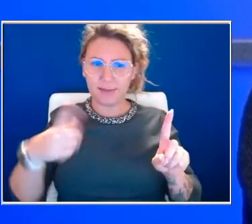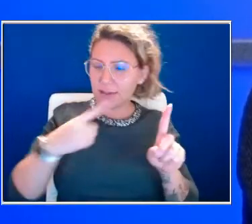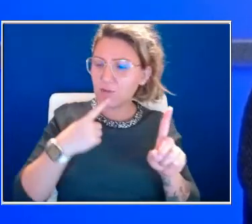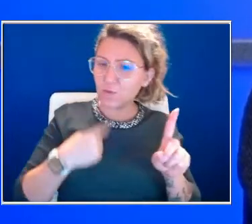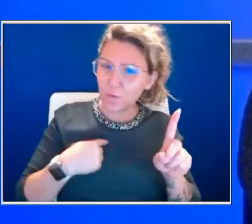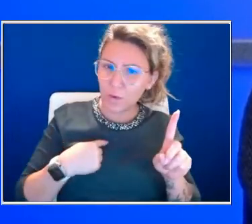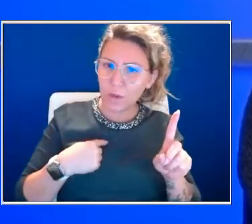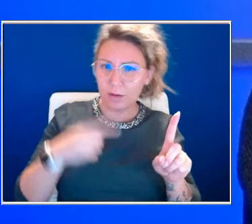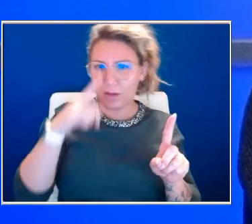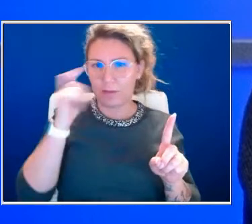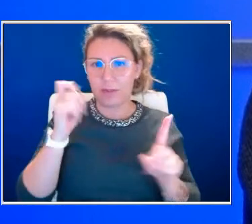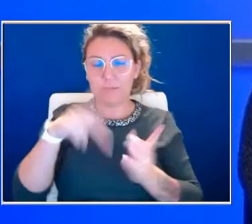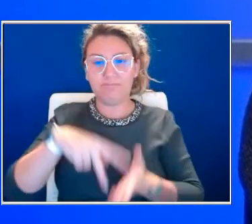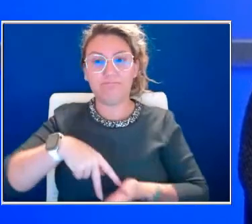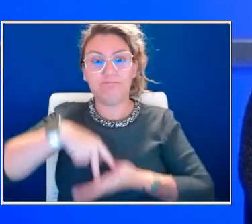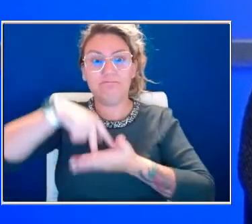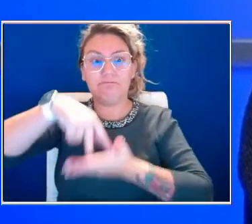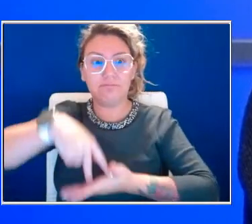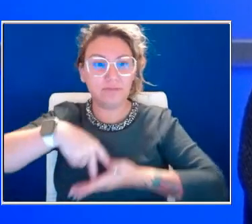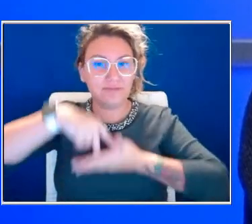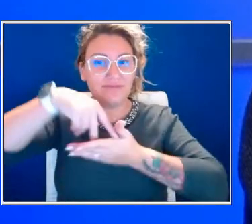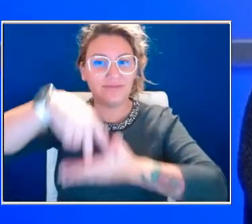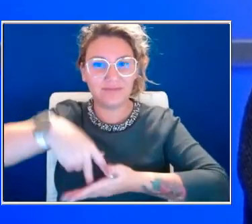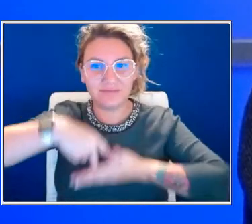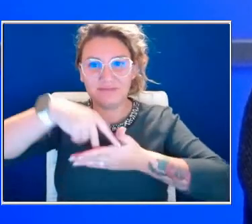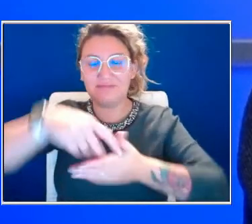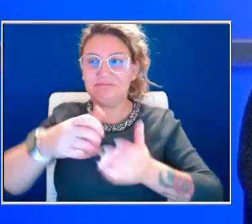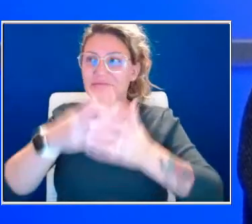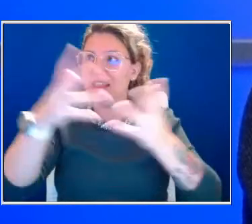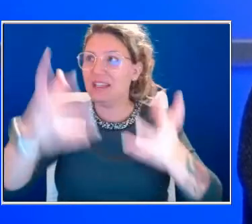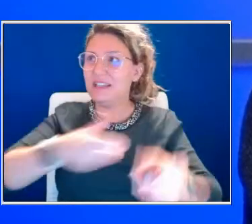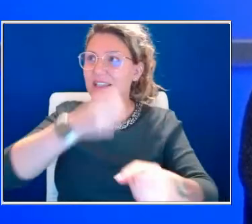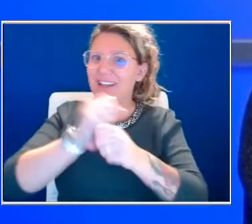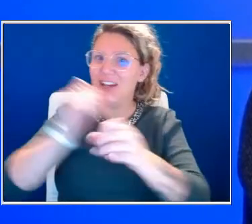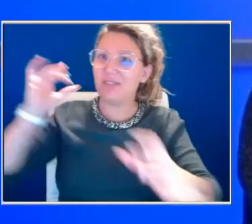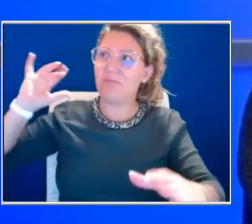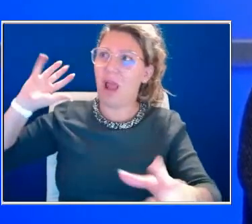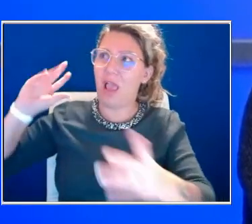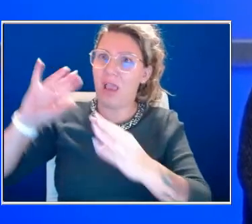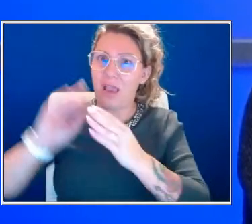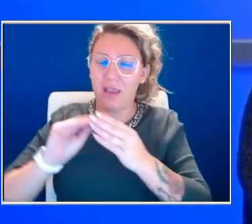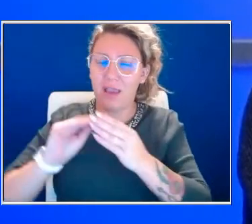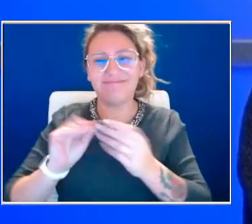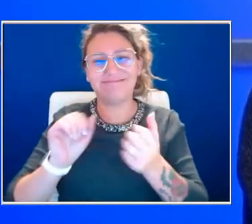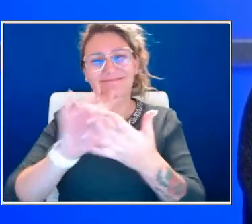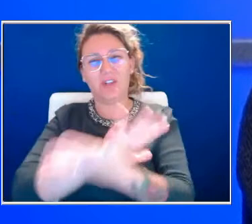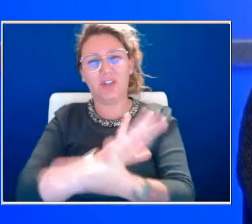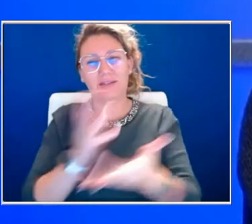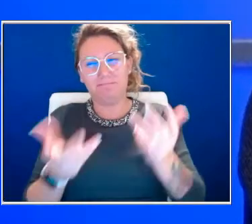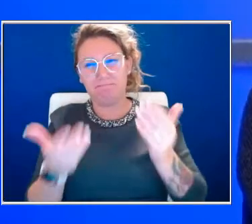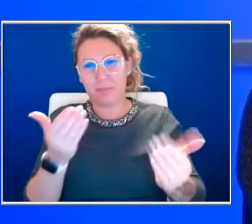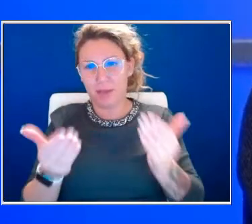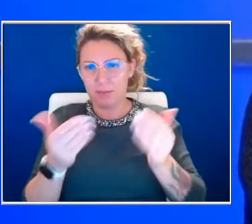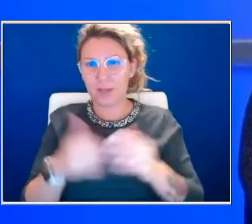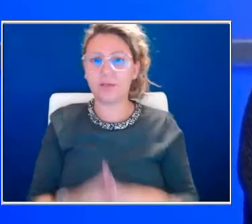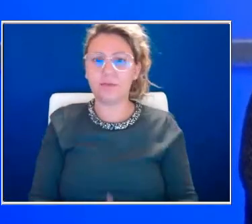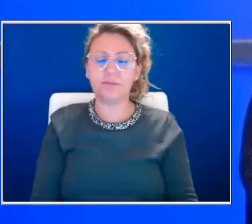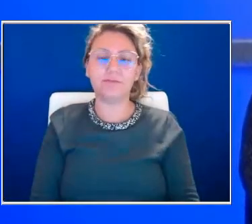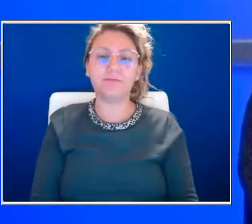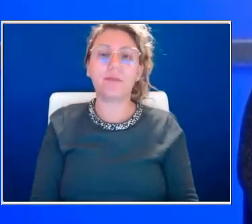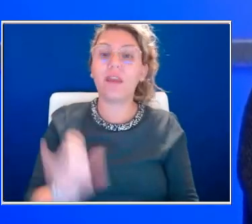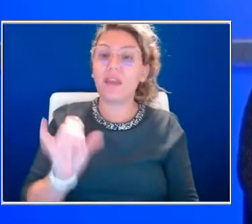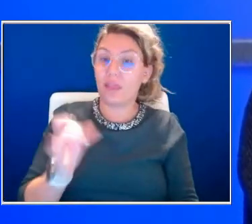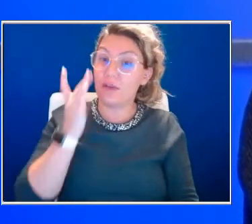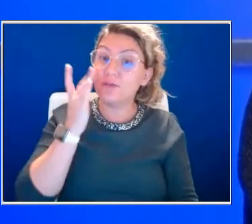on my feet for many, many years, that probably had caused it. And that's why I was having the